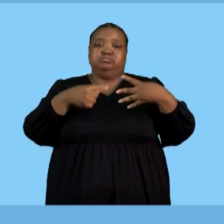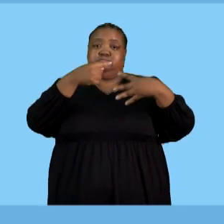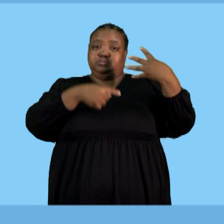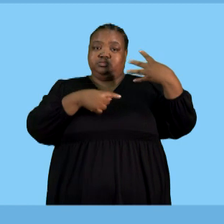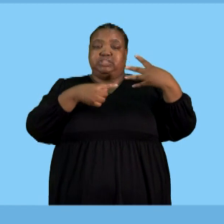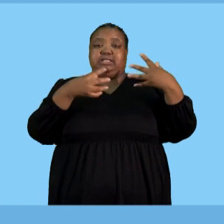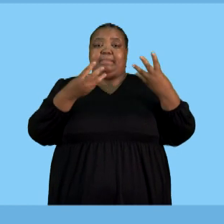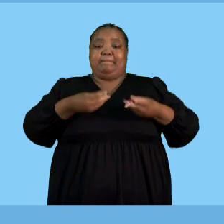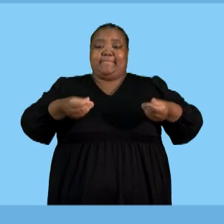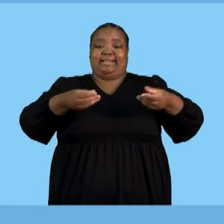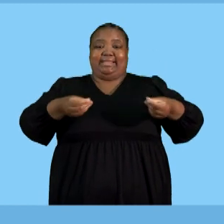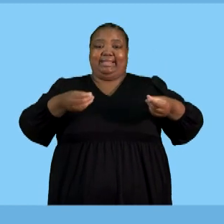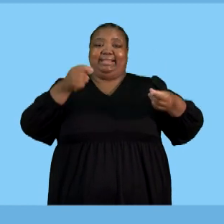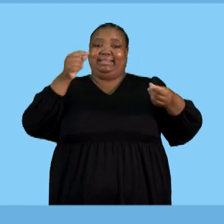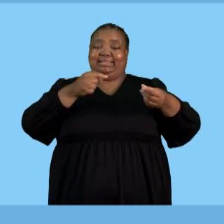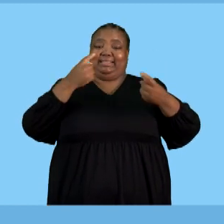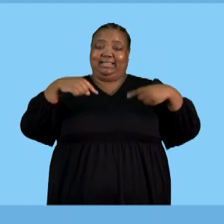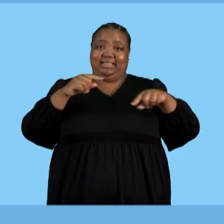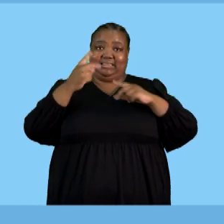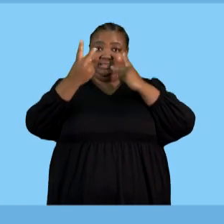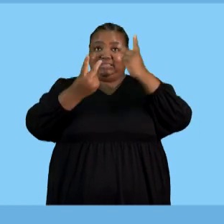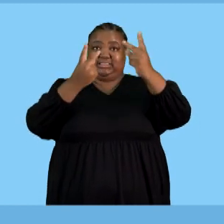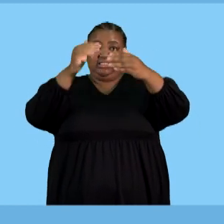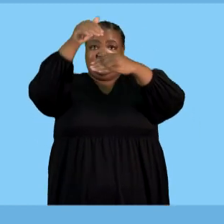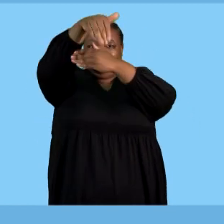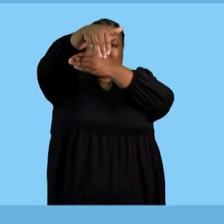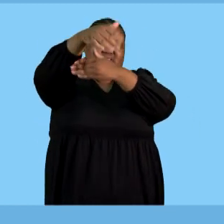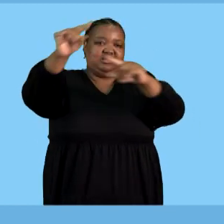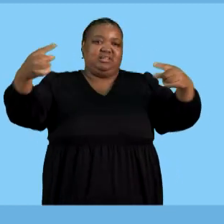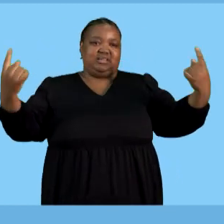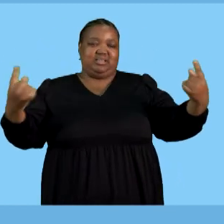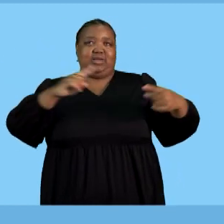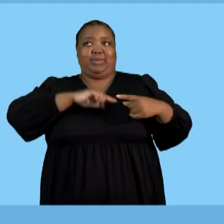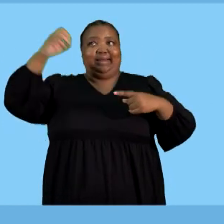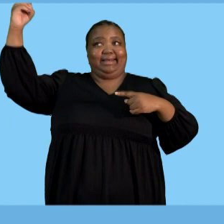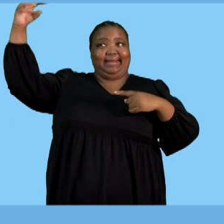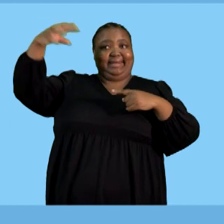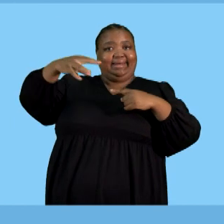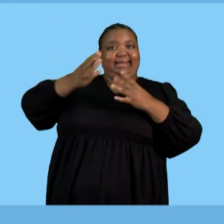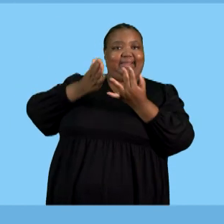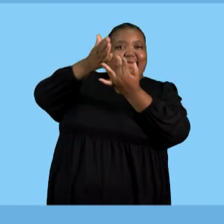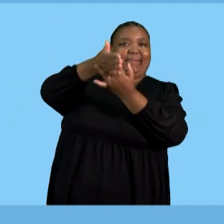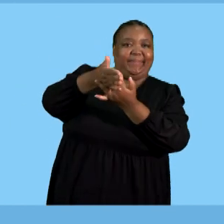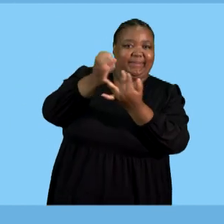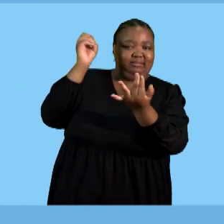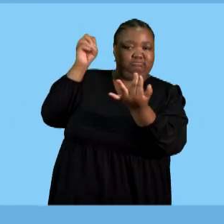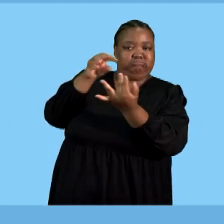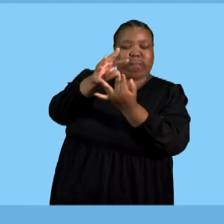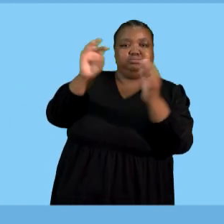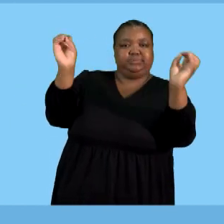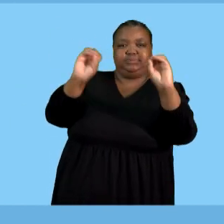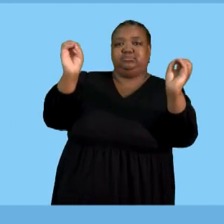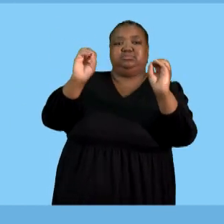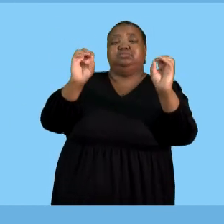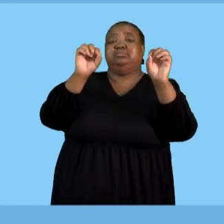So these materials, we aren't able to see through them because they do not allow any light to pass through.